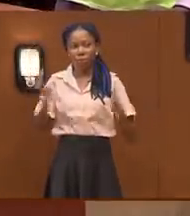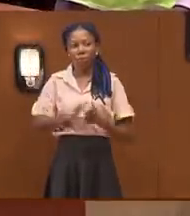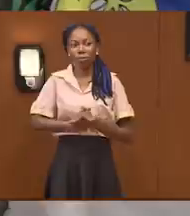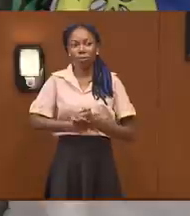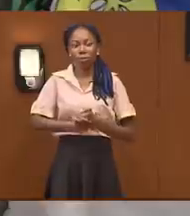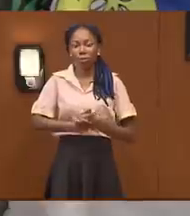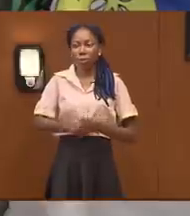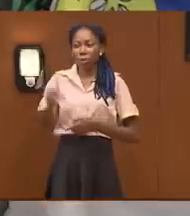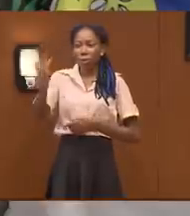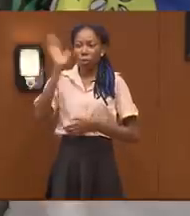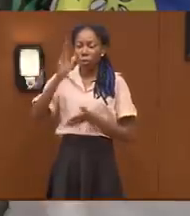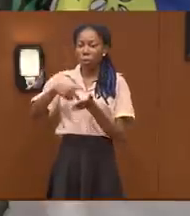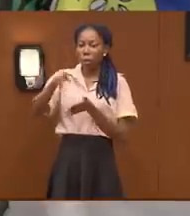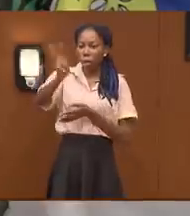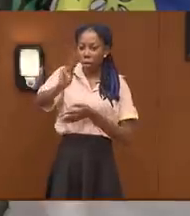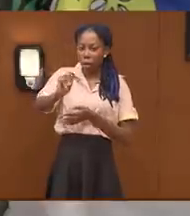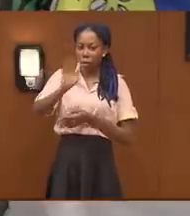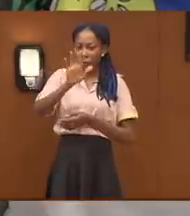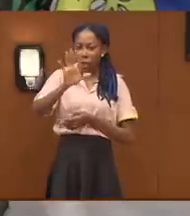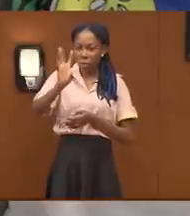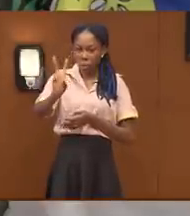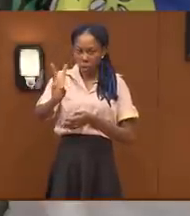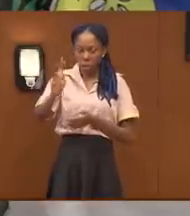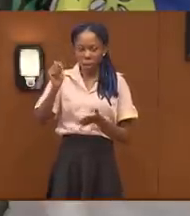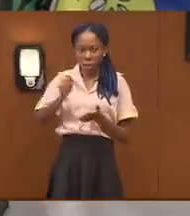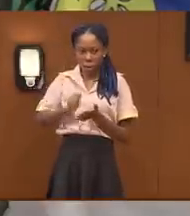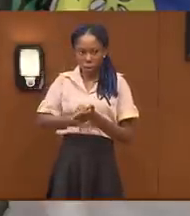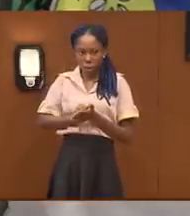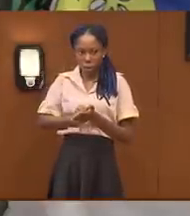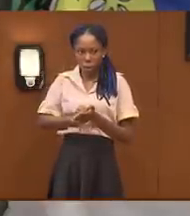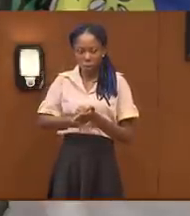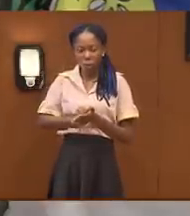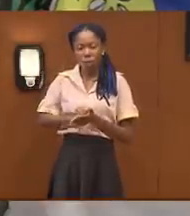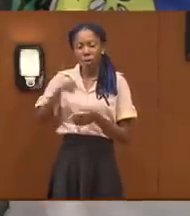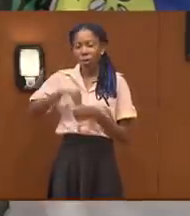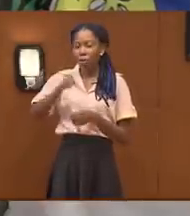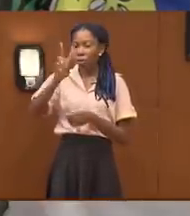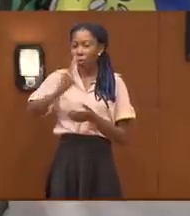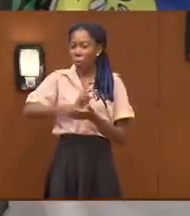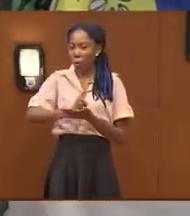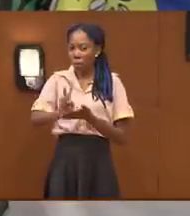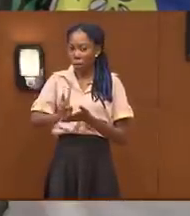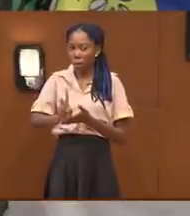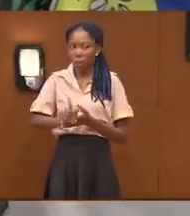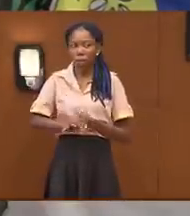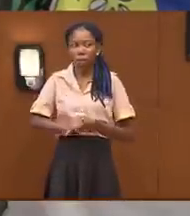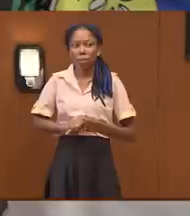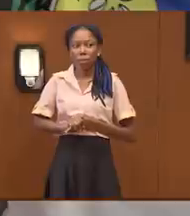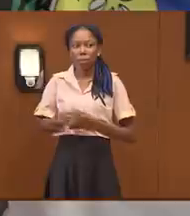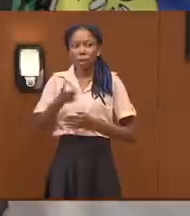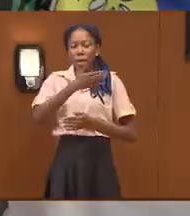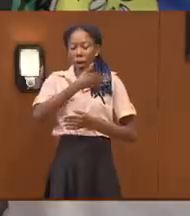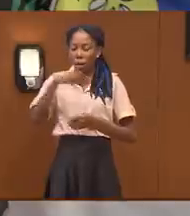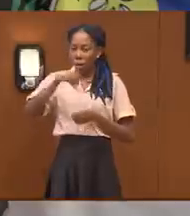You'll pay him 56,000 naira within the next 2 weeks. Then, within the